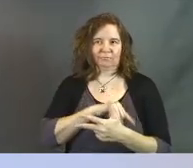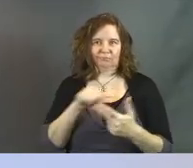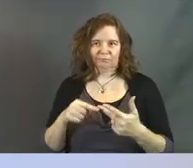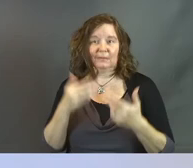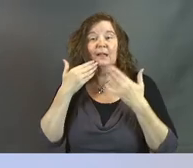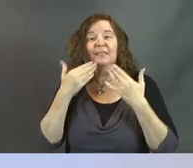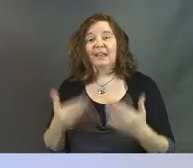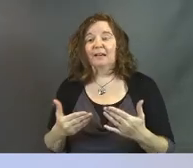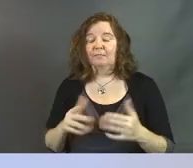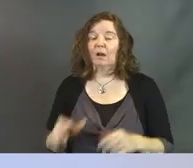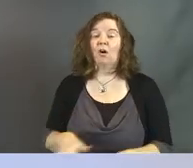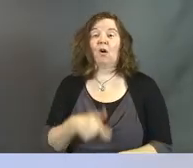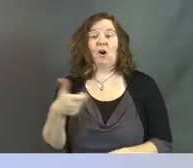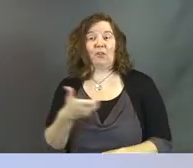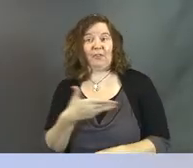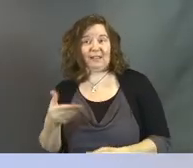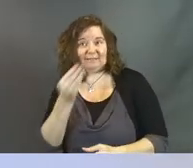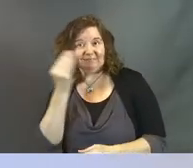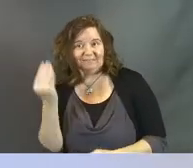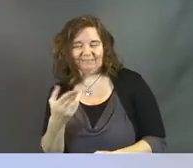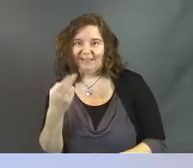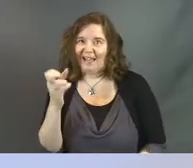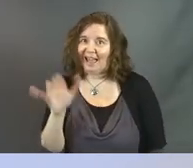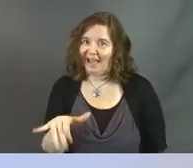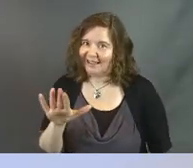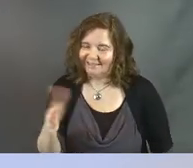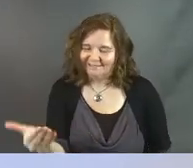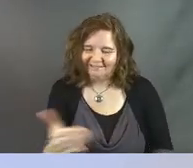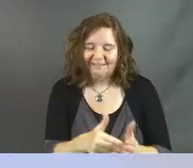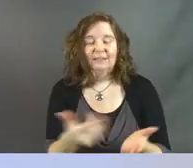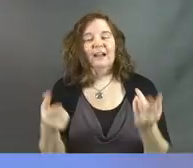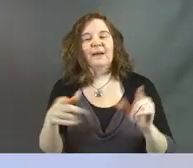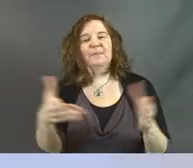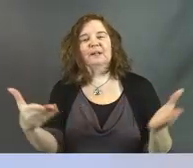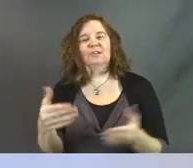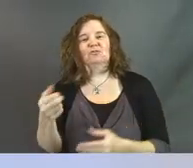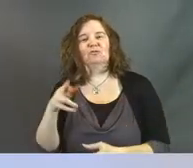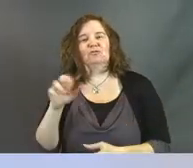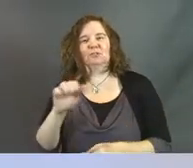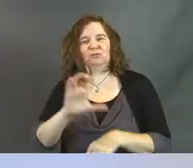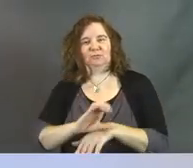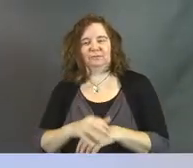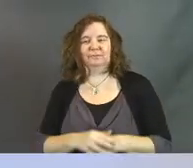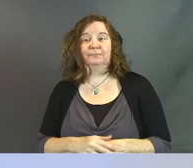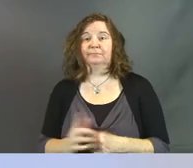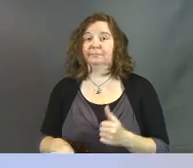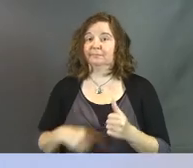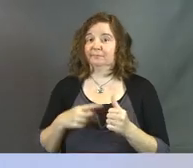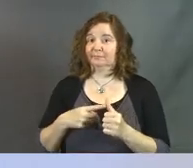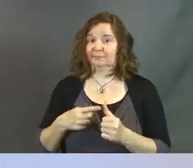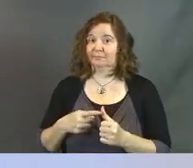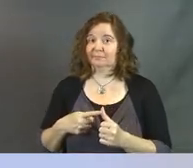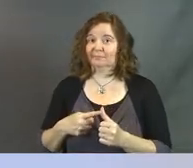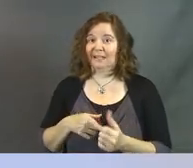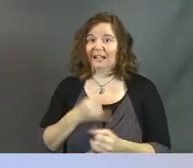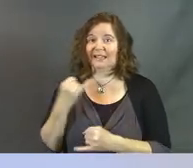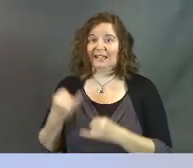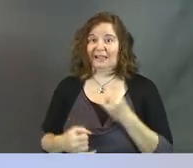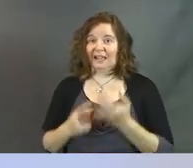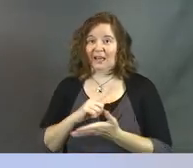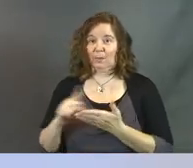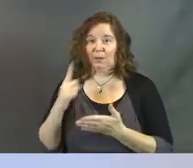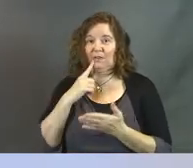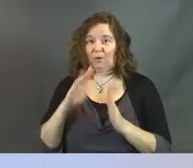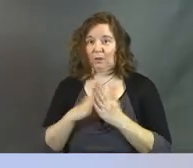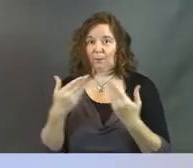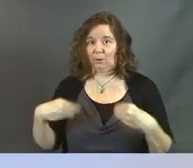Hey, some other things, said hey again, that are happening here at Grace Fellowship Church. One, it is the last week for the